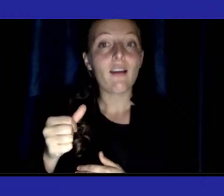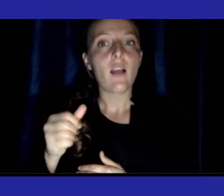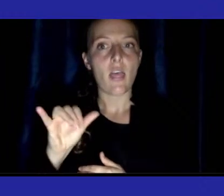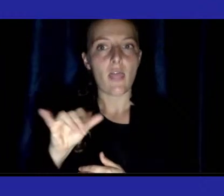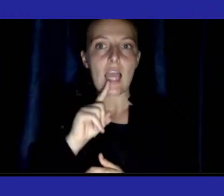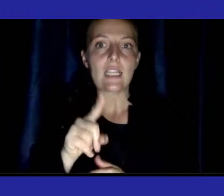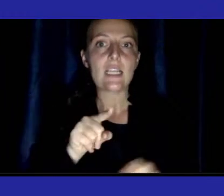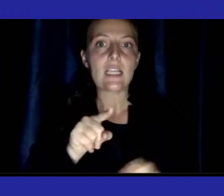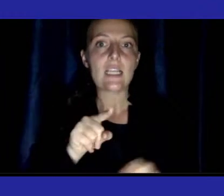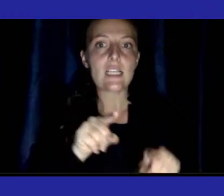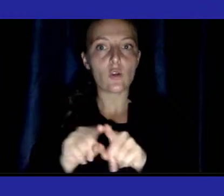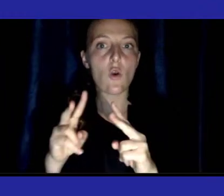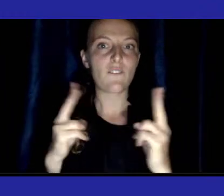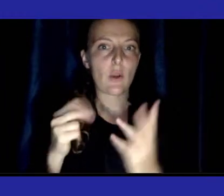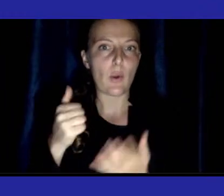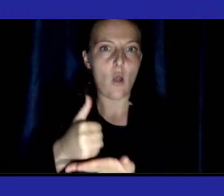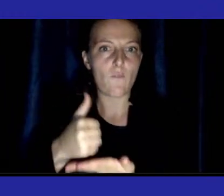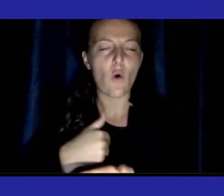mean, this is